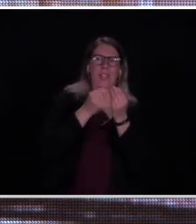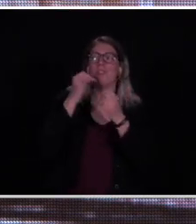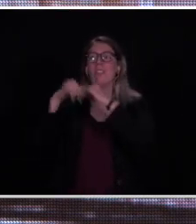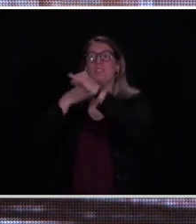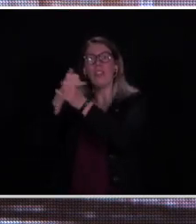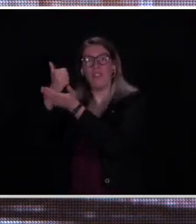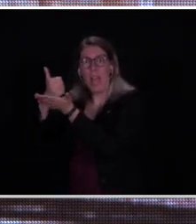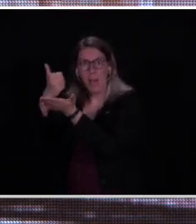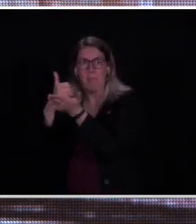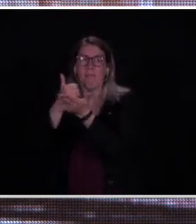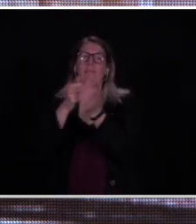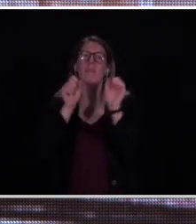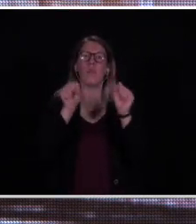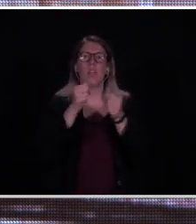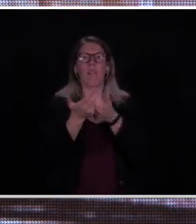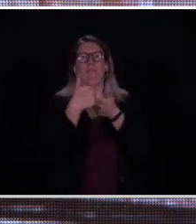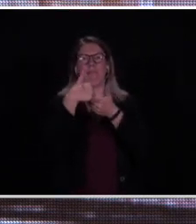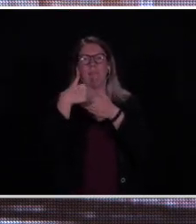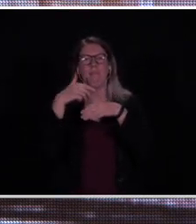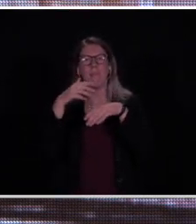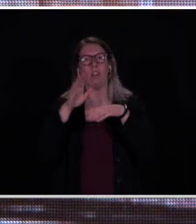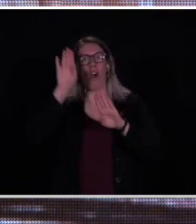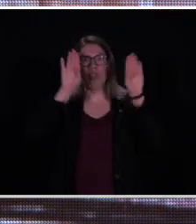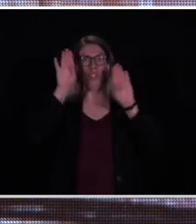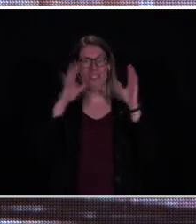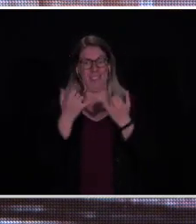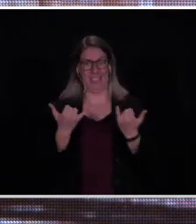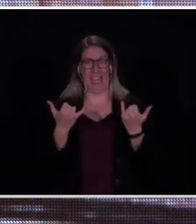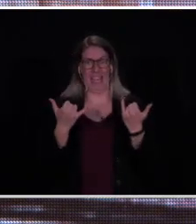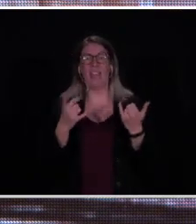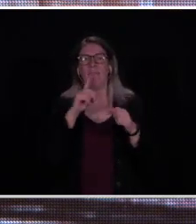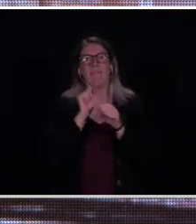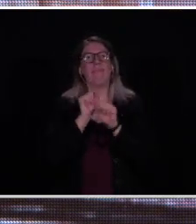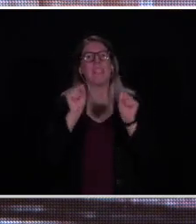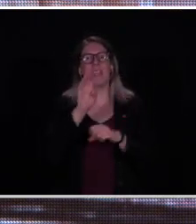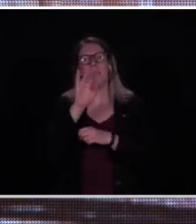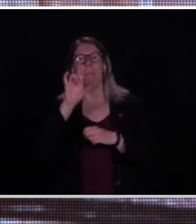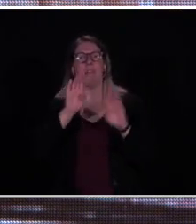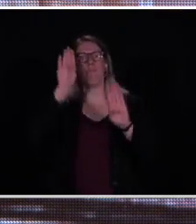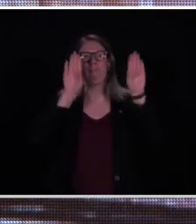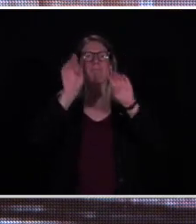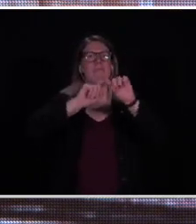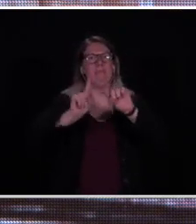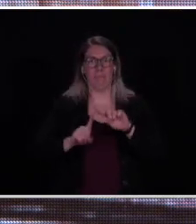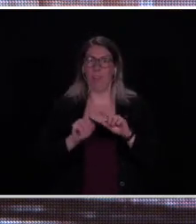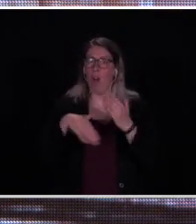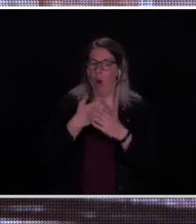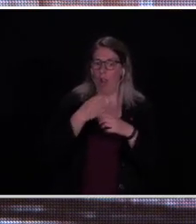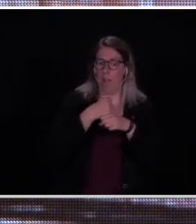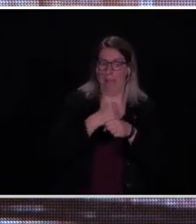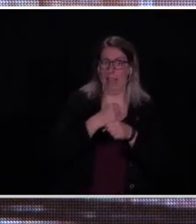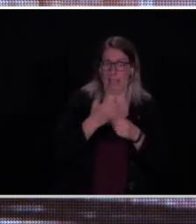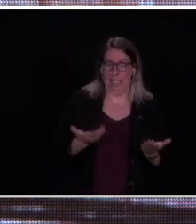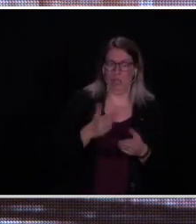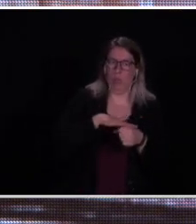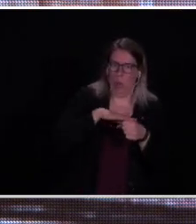organizations, join our online charity auction today by bidding on some unique items, most of which are locally made. You can